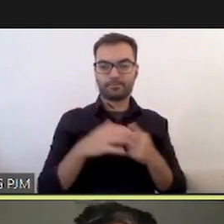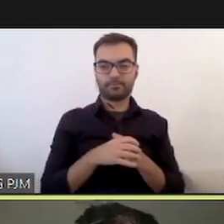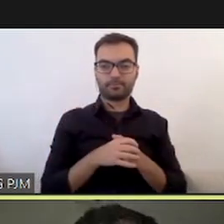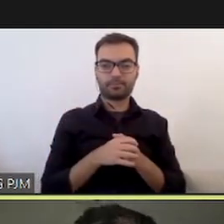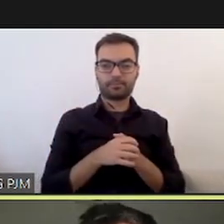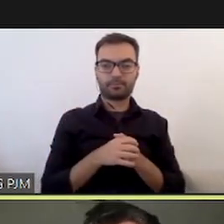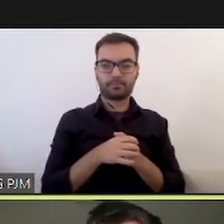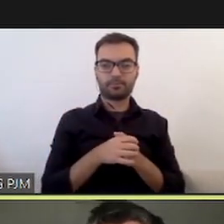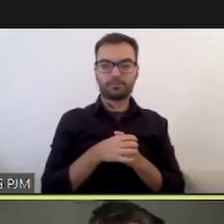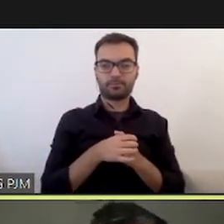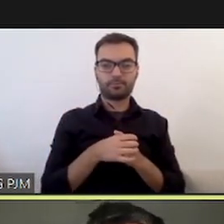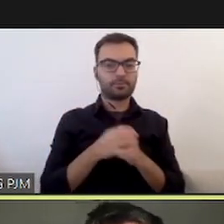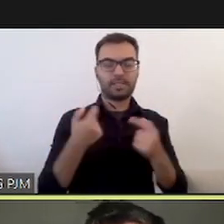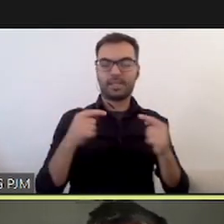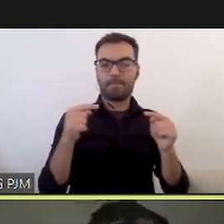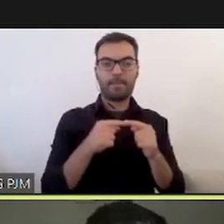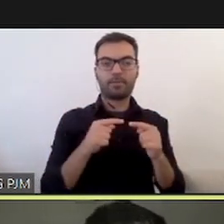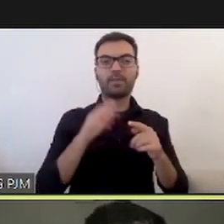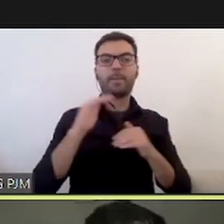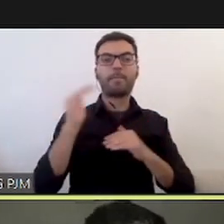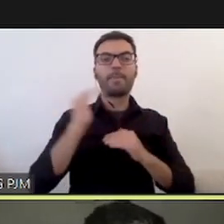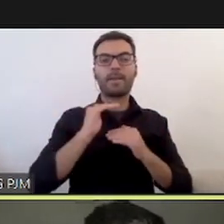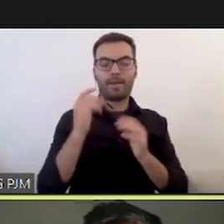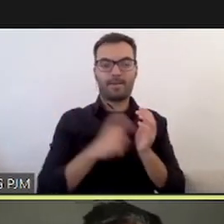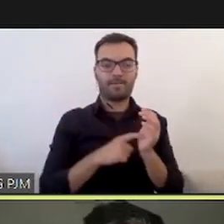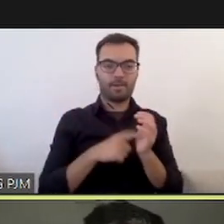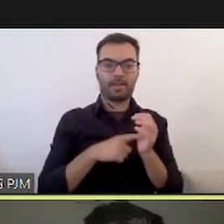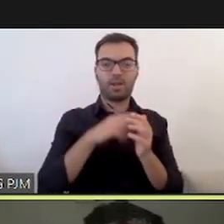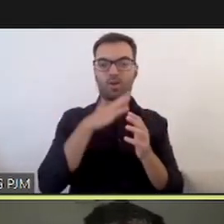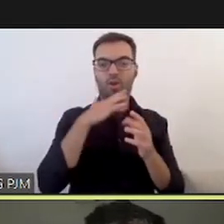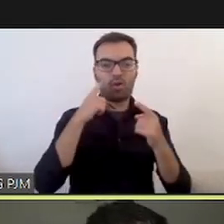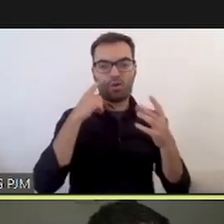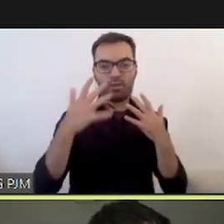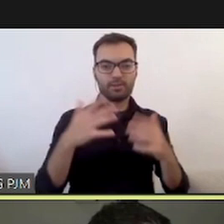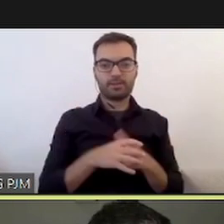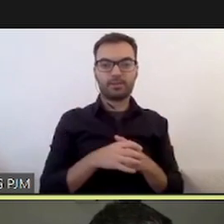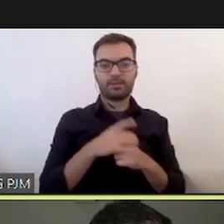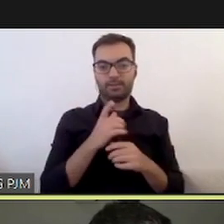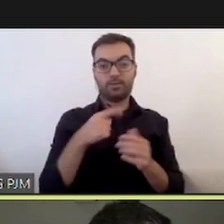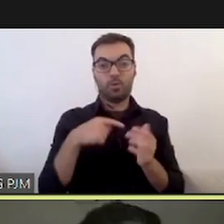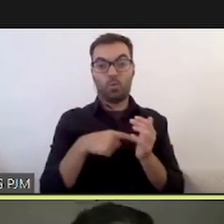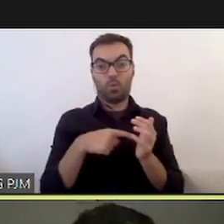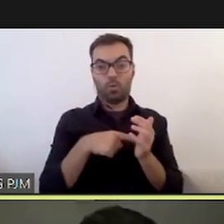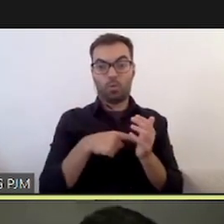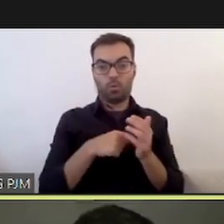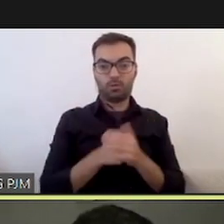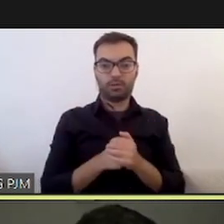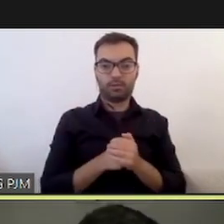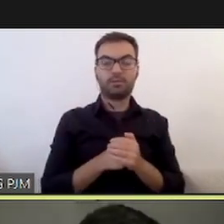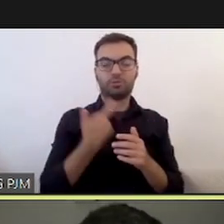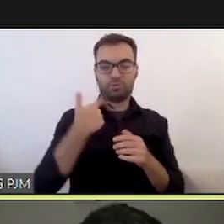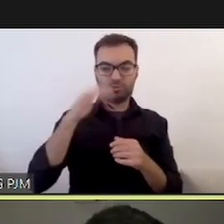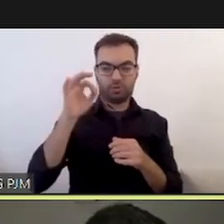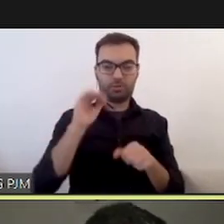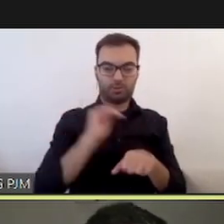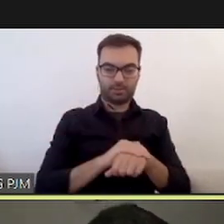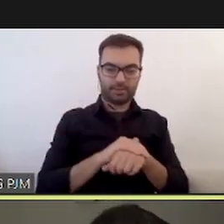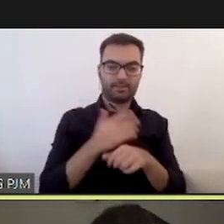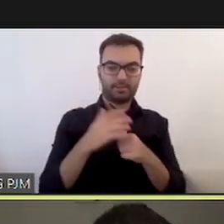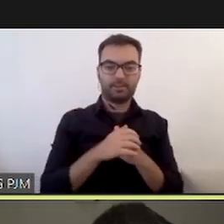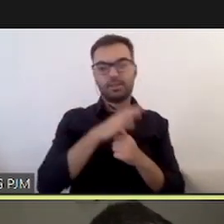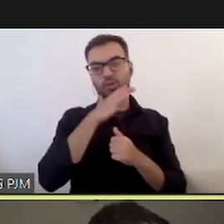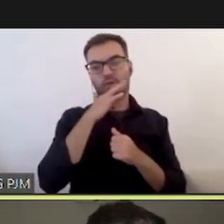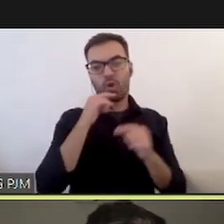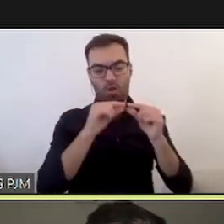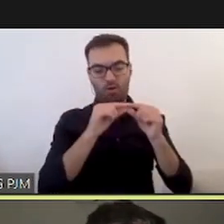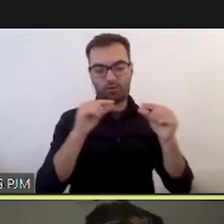doesn't meet the minimum color contrast on this page. And this is exactly this one. And I totally agree because the color